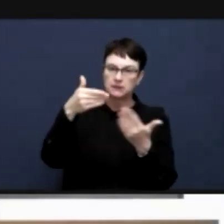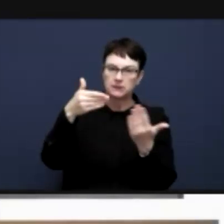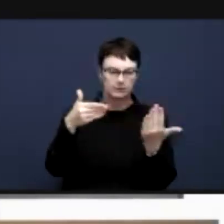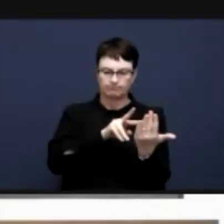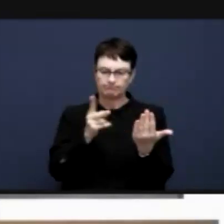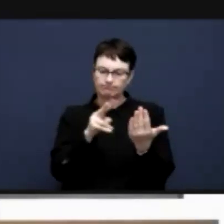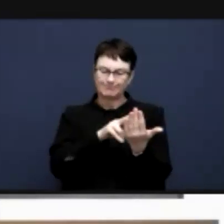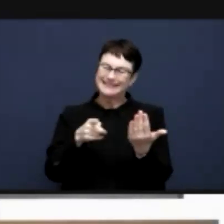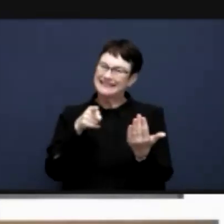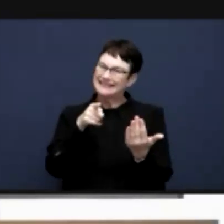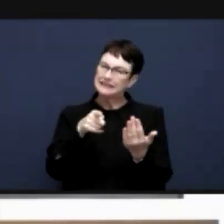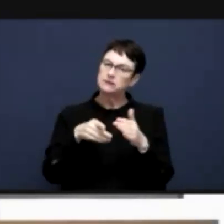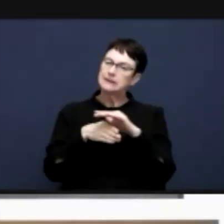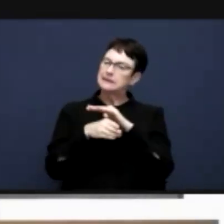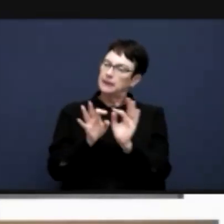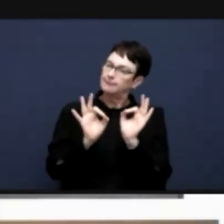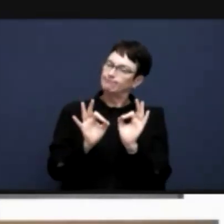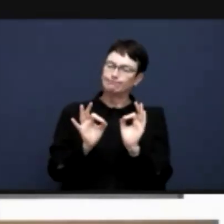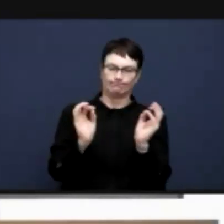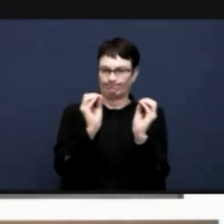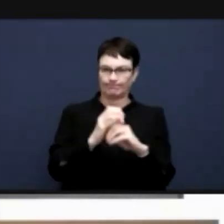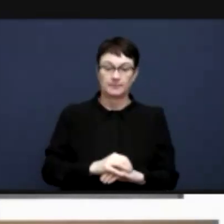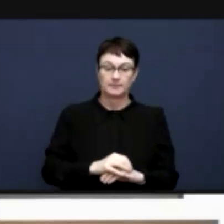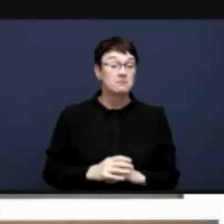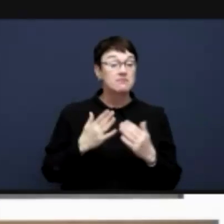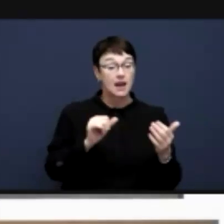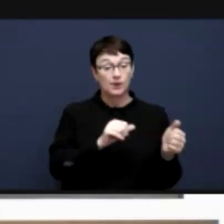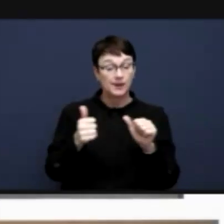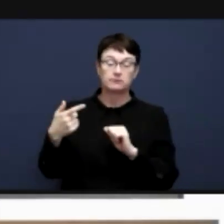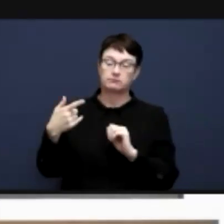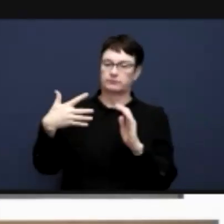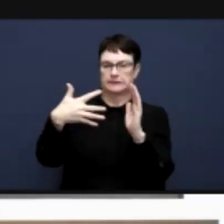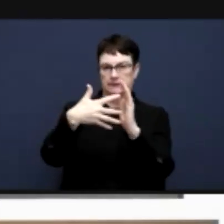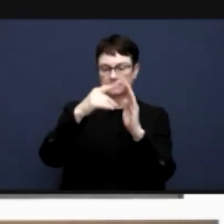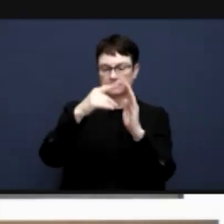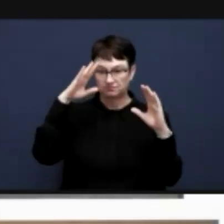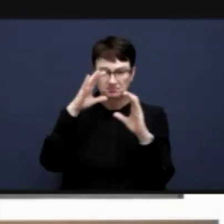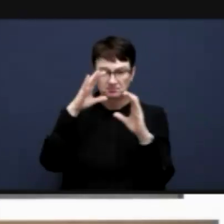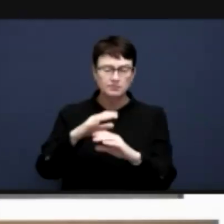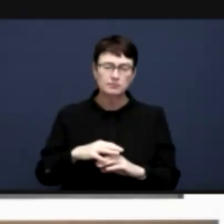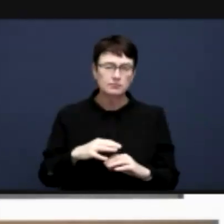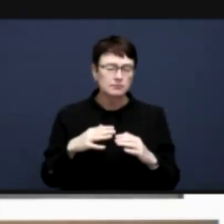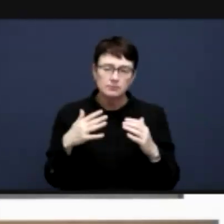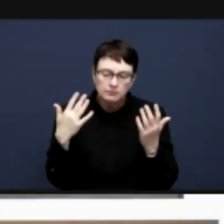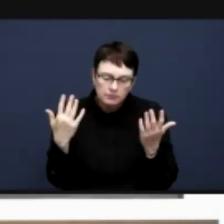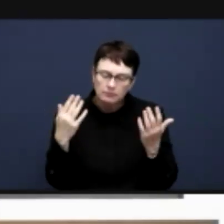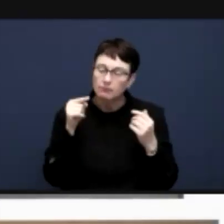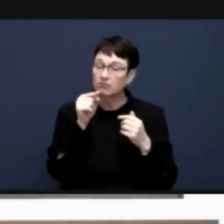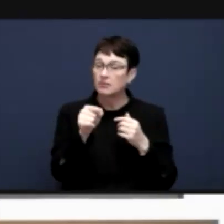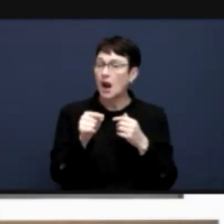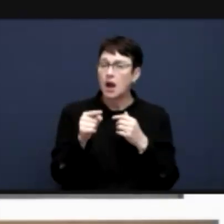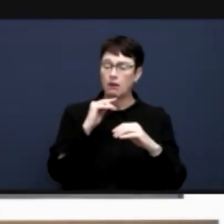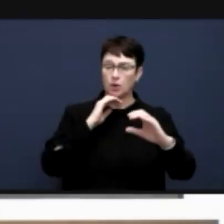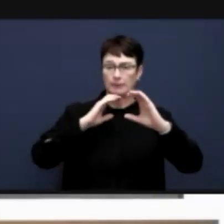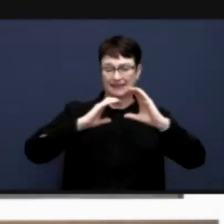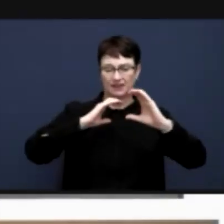Okay, next slide, please. So the testing is not about the communication, effectiveness of the communication. We talked about